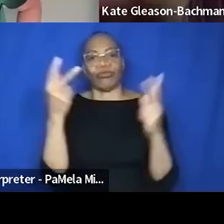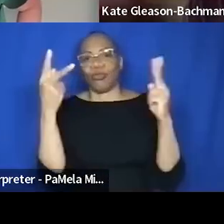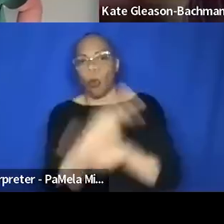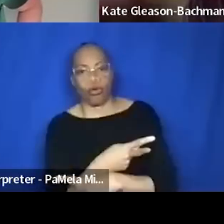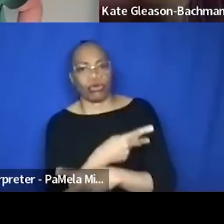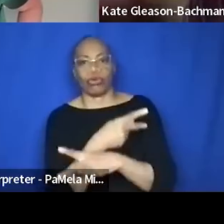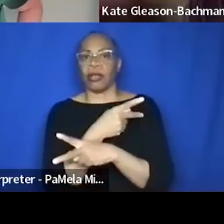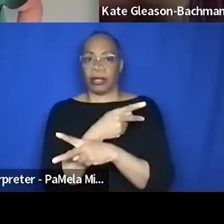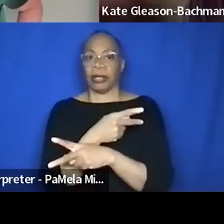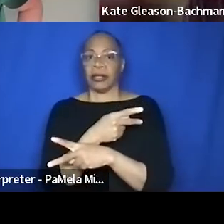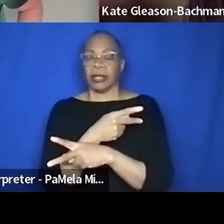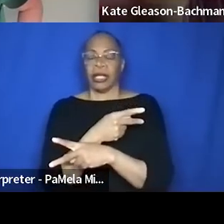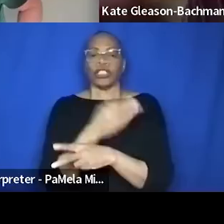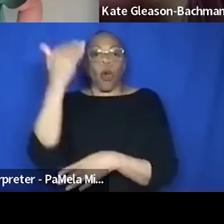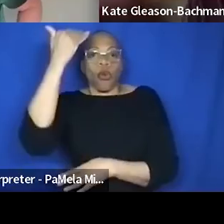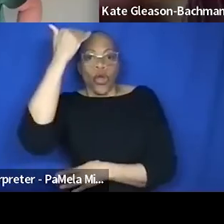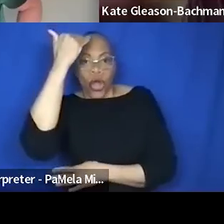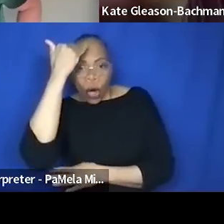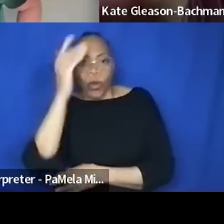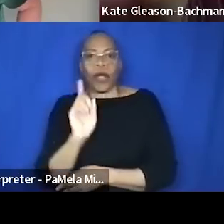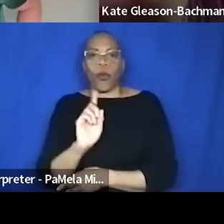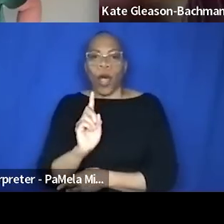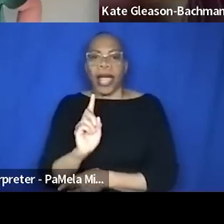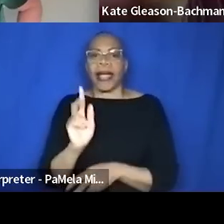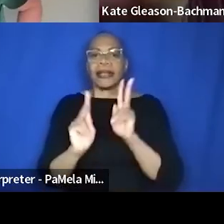So just knowing where they'll go and